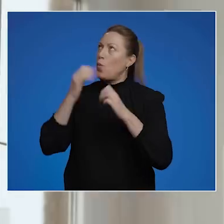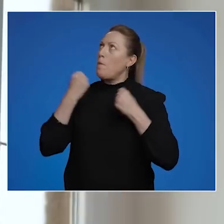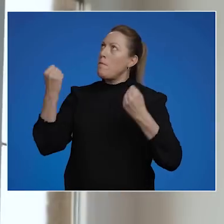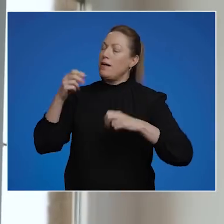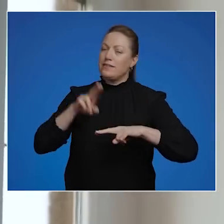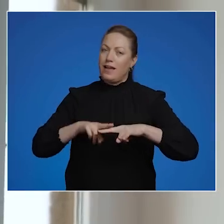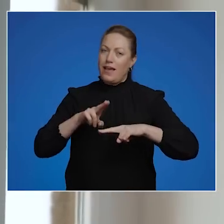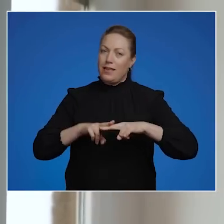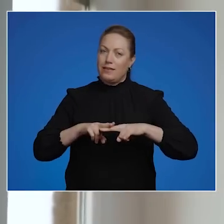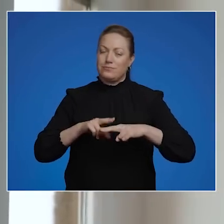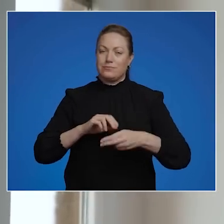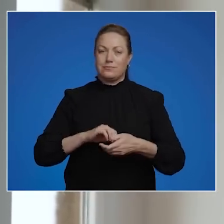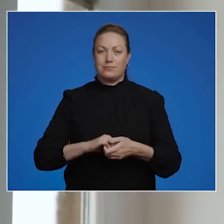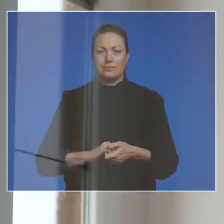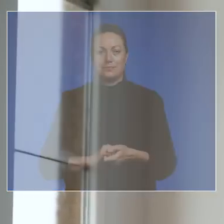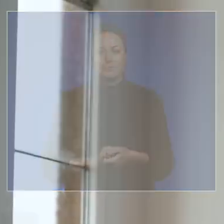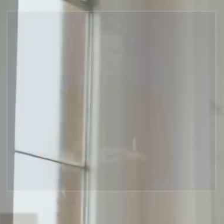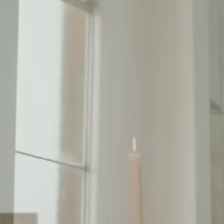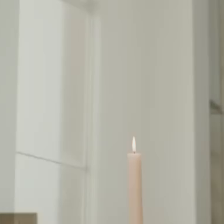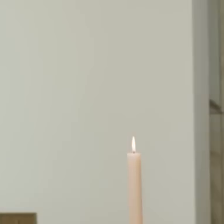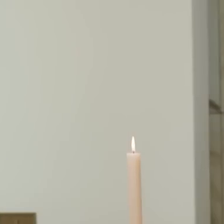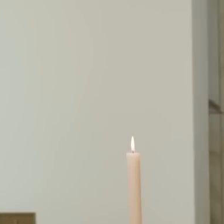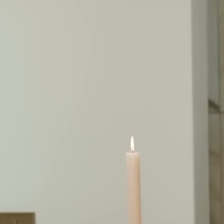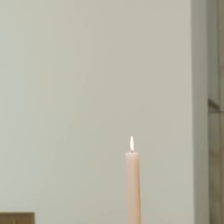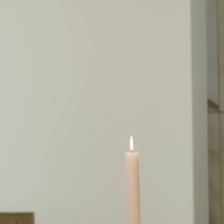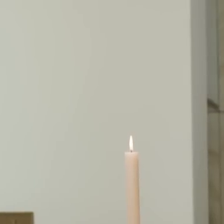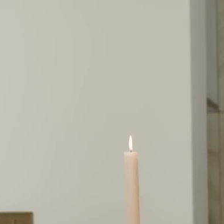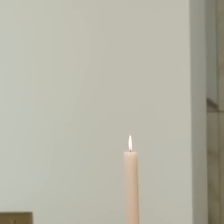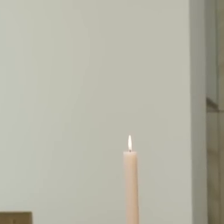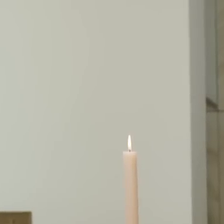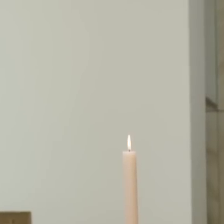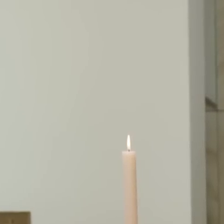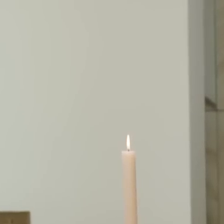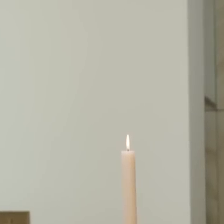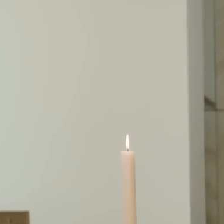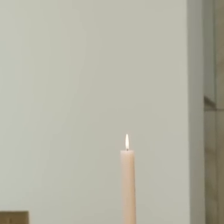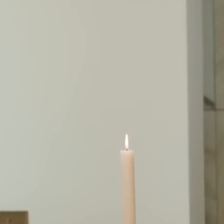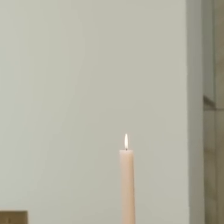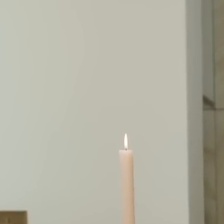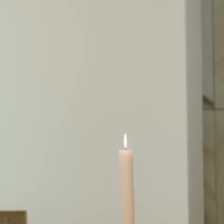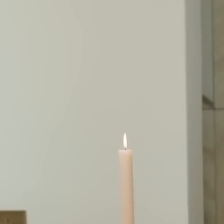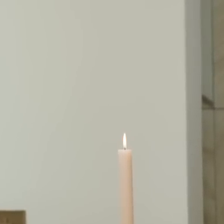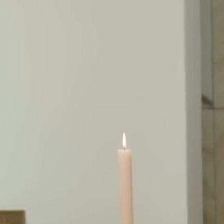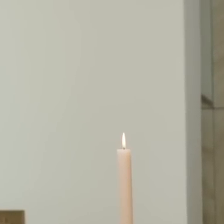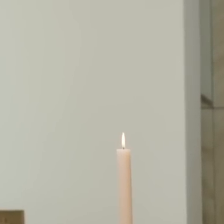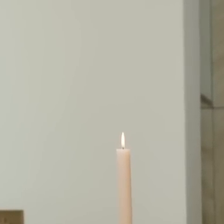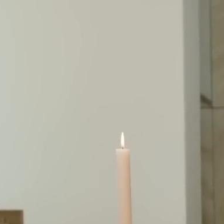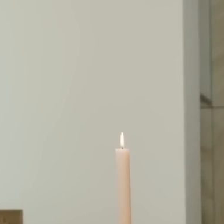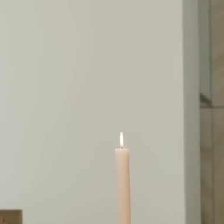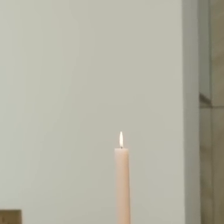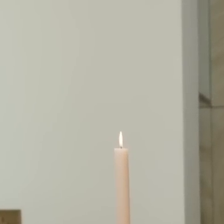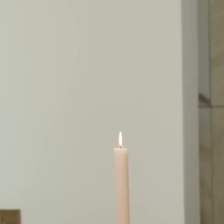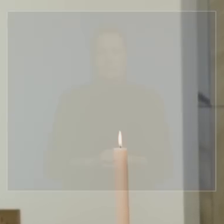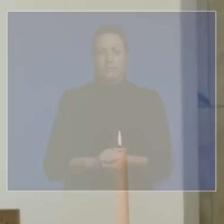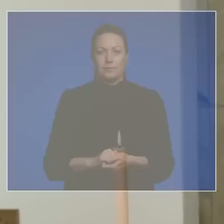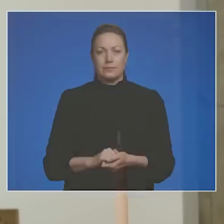May the Lord accept the sacrifice at your hands for the praise and glory of his name for our good and the good and the good all of his holy Church.